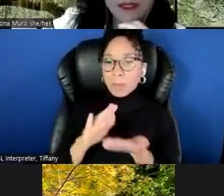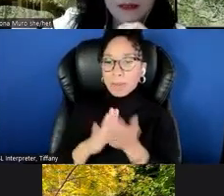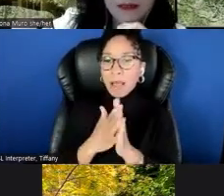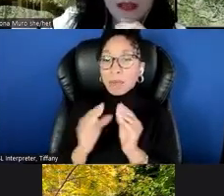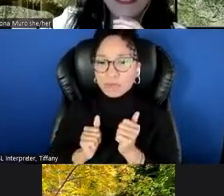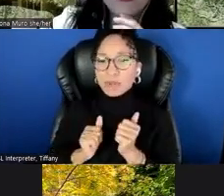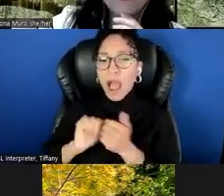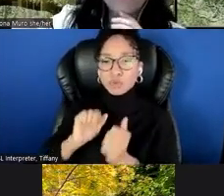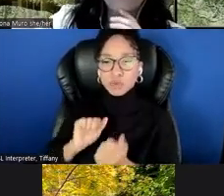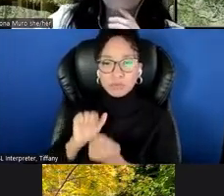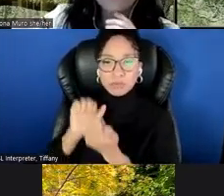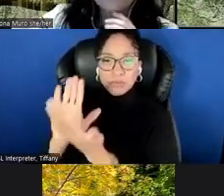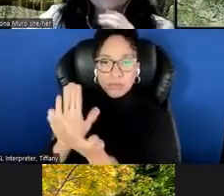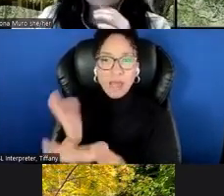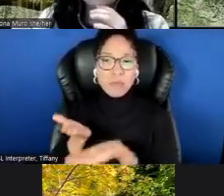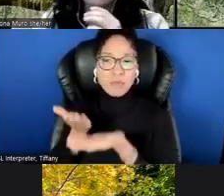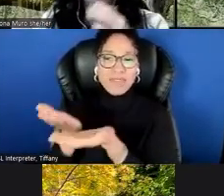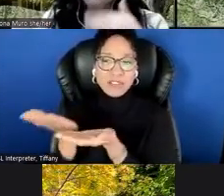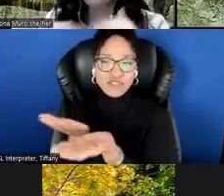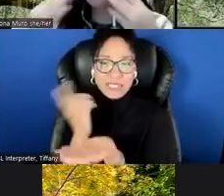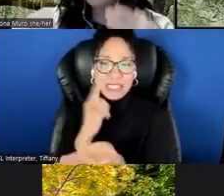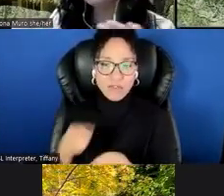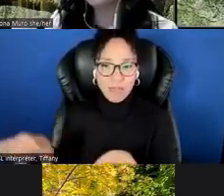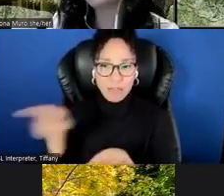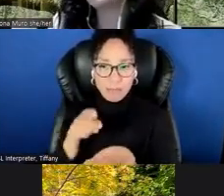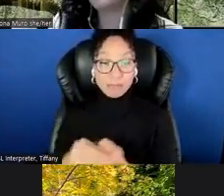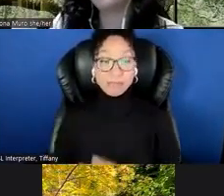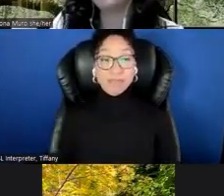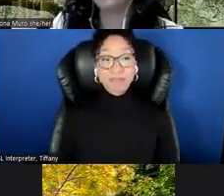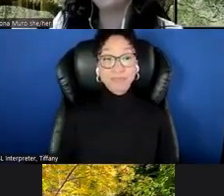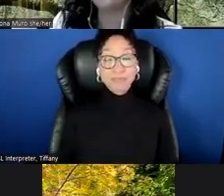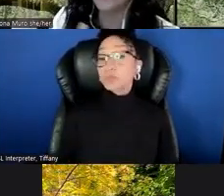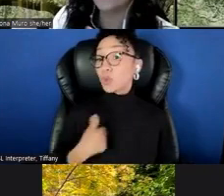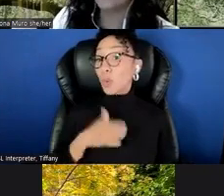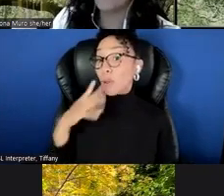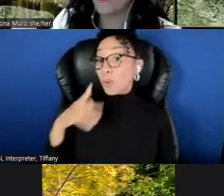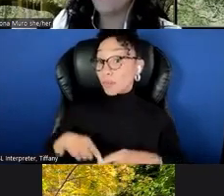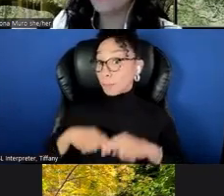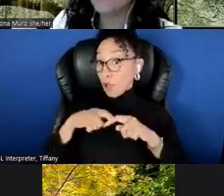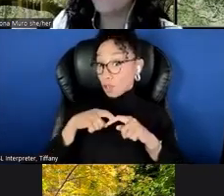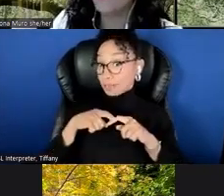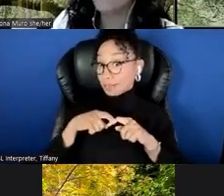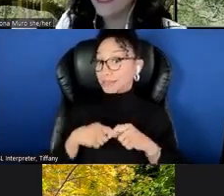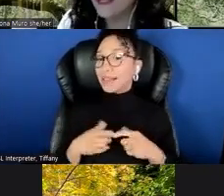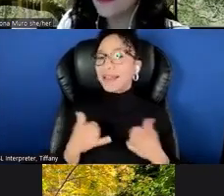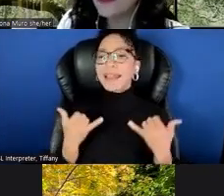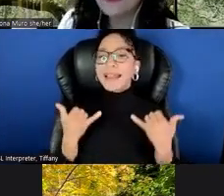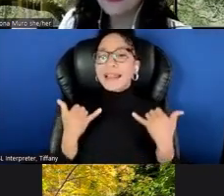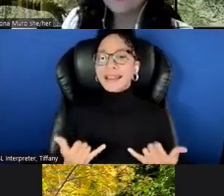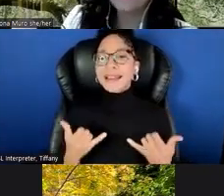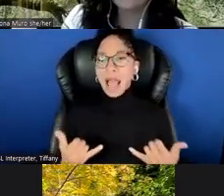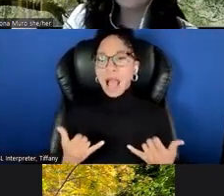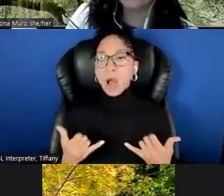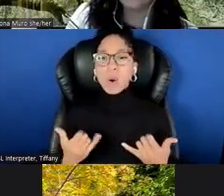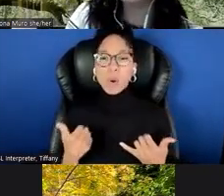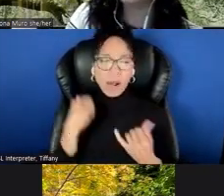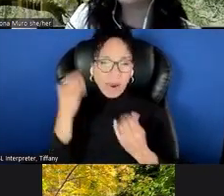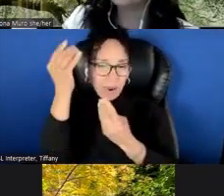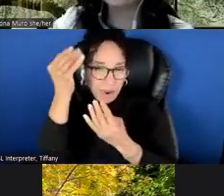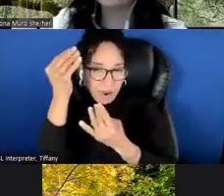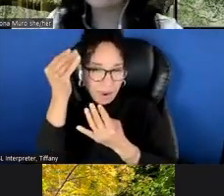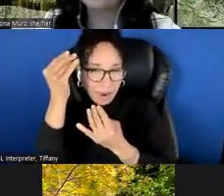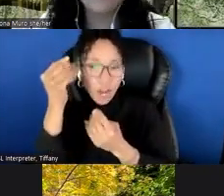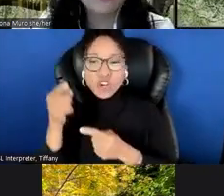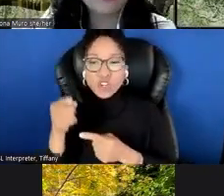stop there and want to elevate this conversation for us to now have in some of our breakout groups. We've